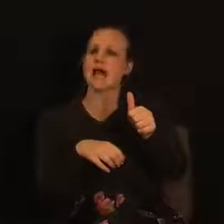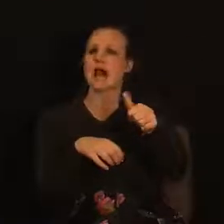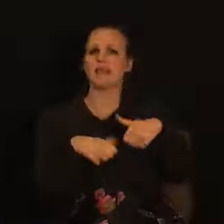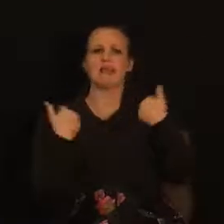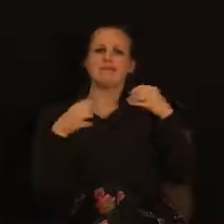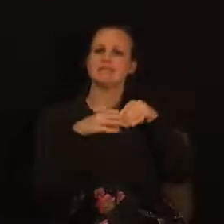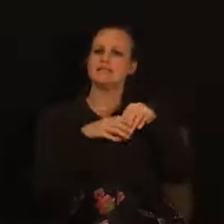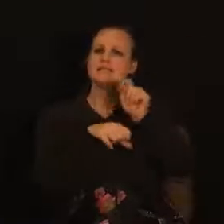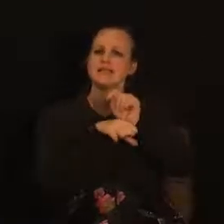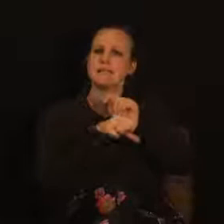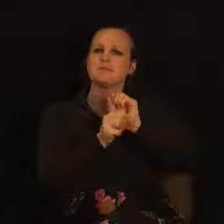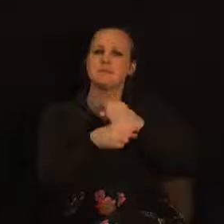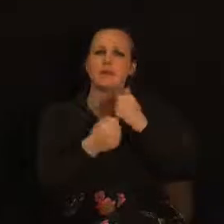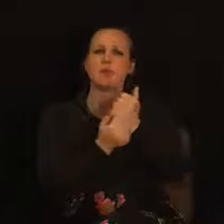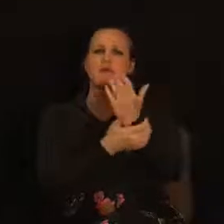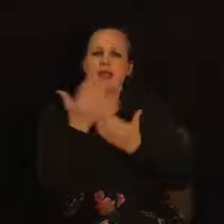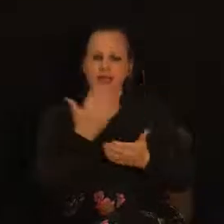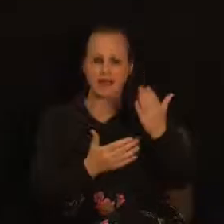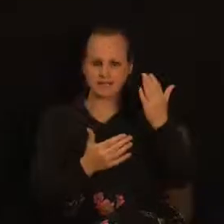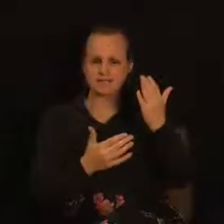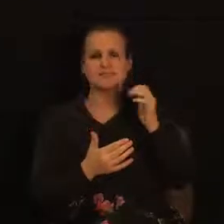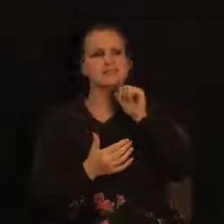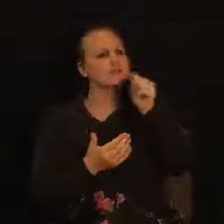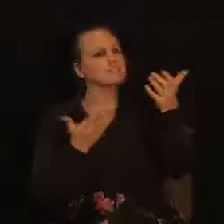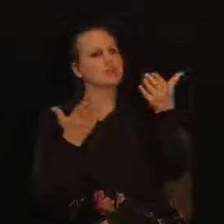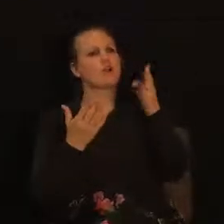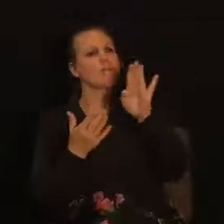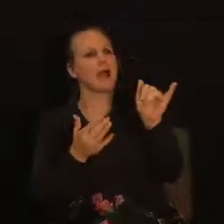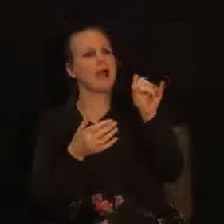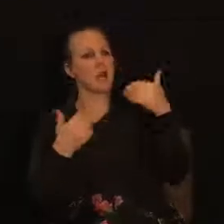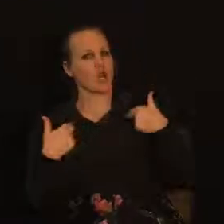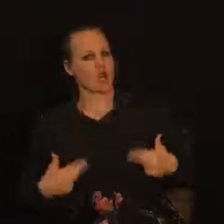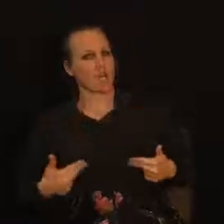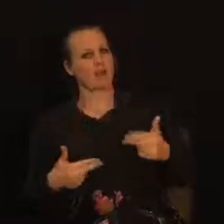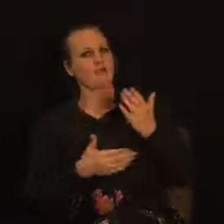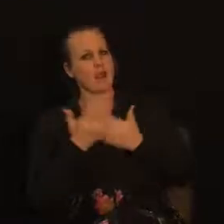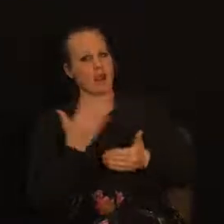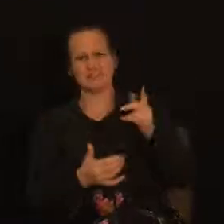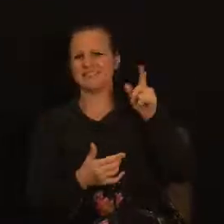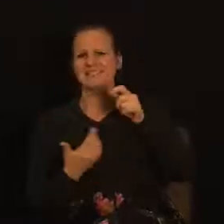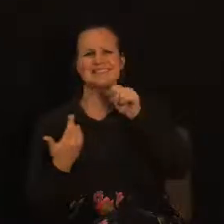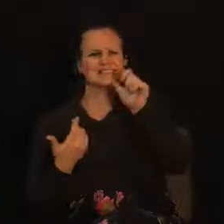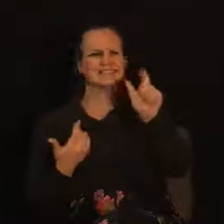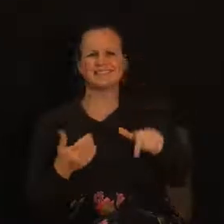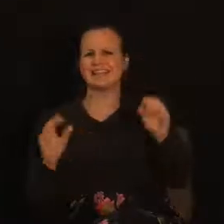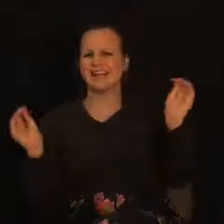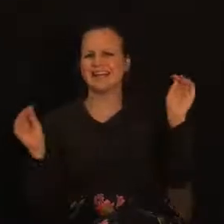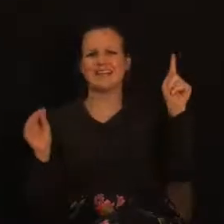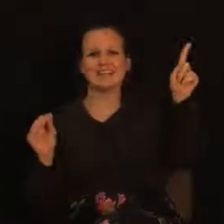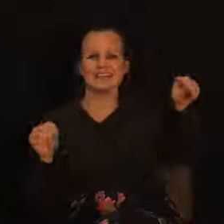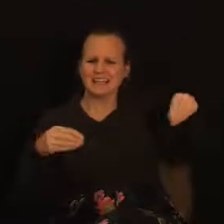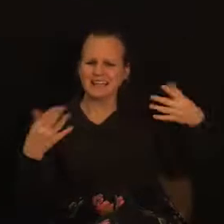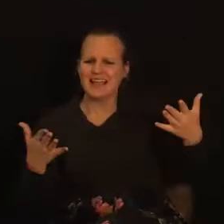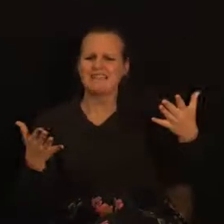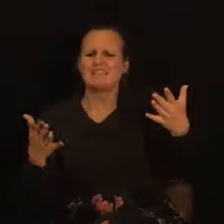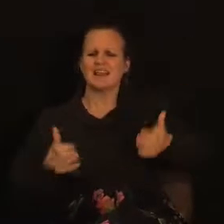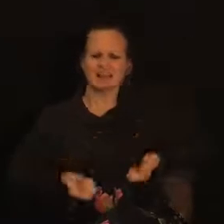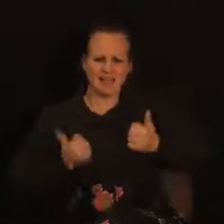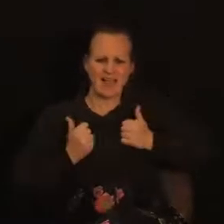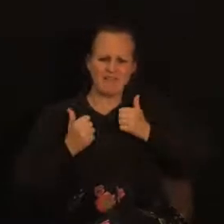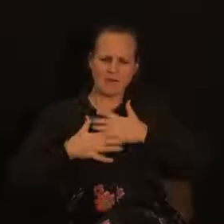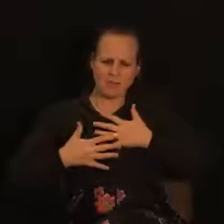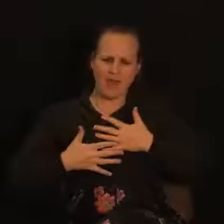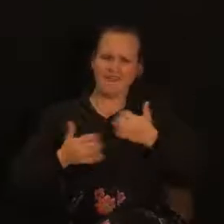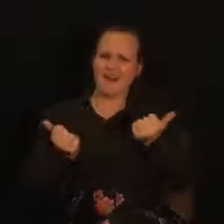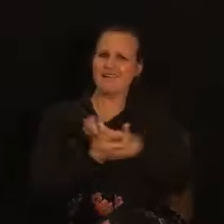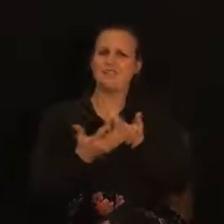by human hands as though he needed anything, since he himself gives to all people life and breath and all things.